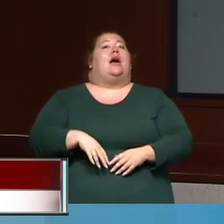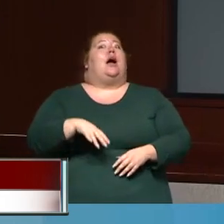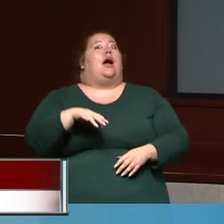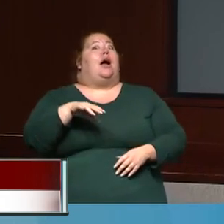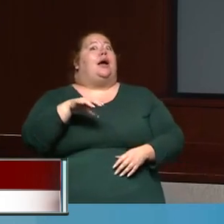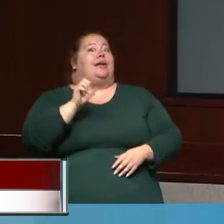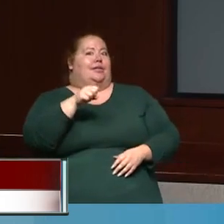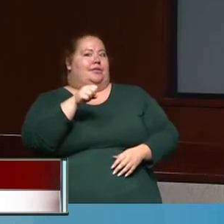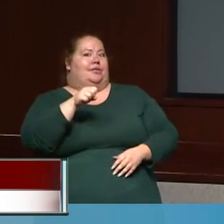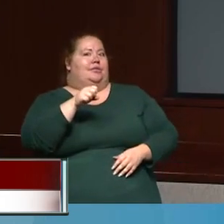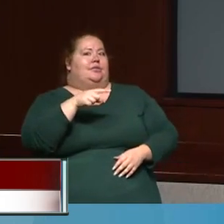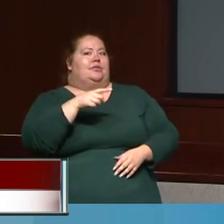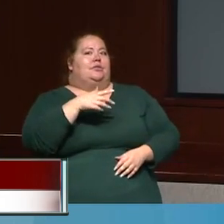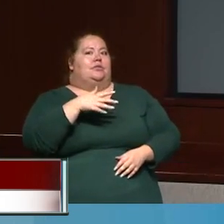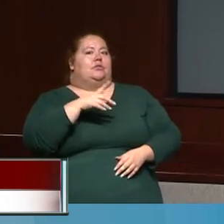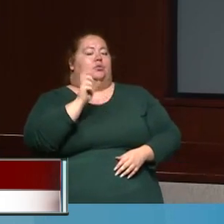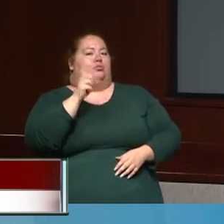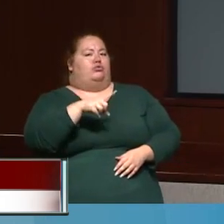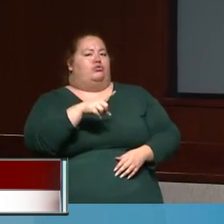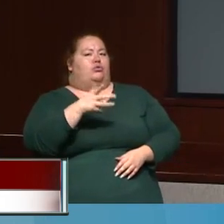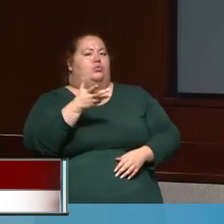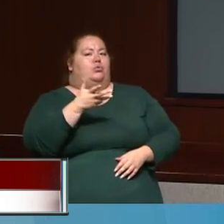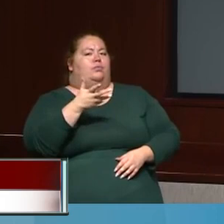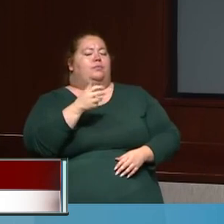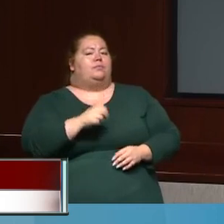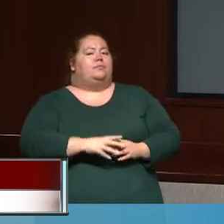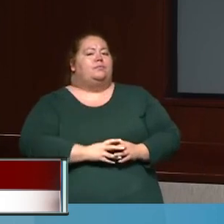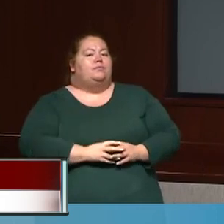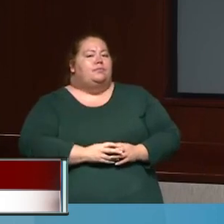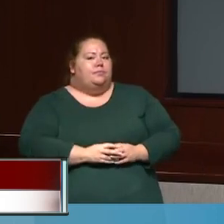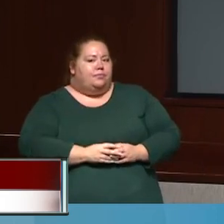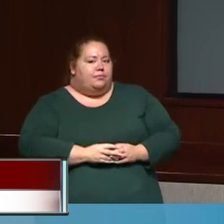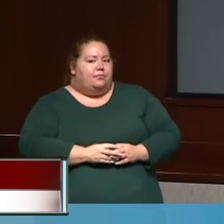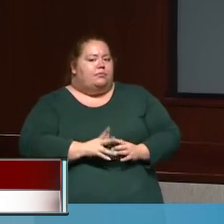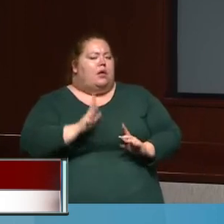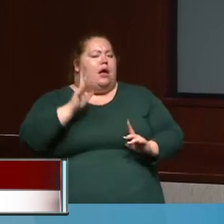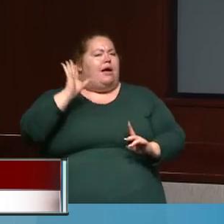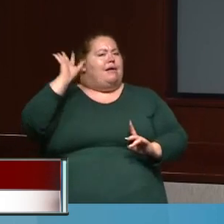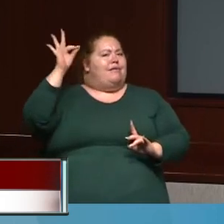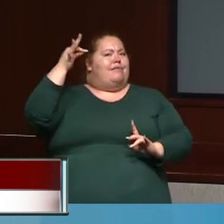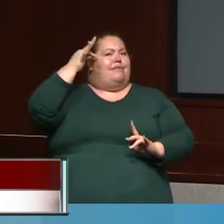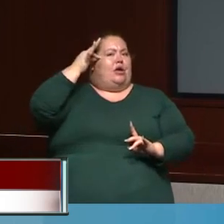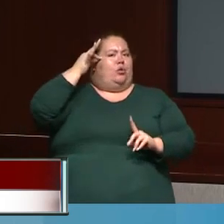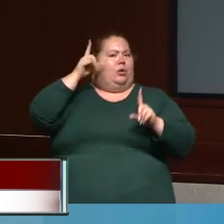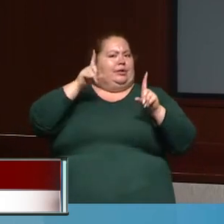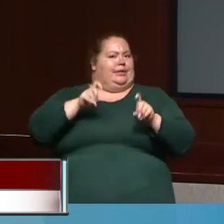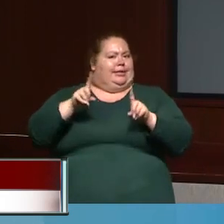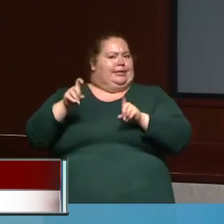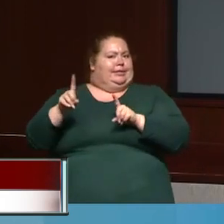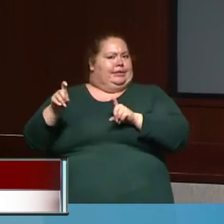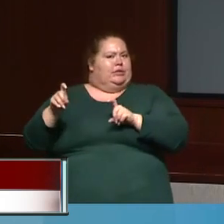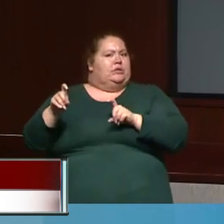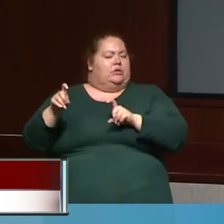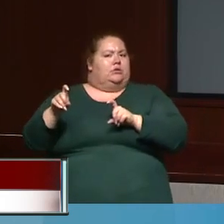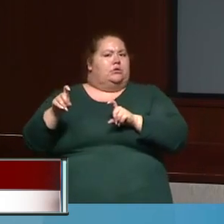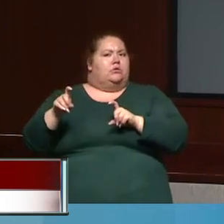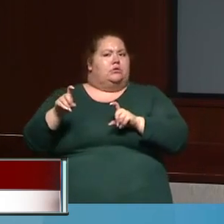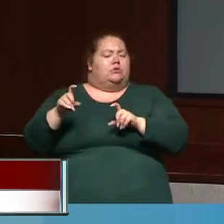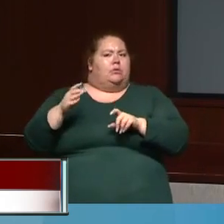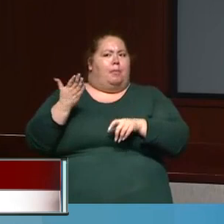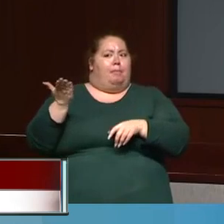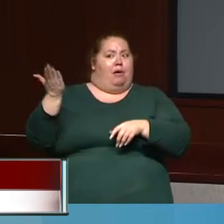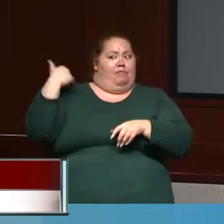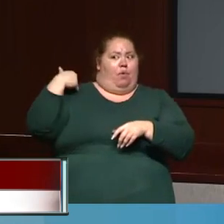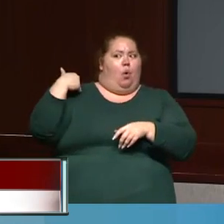Yeah, I had a question about the federal testing, and I know that we were having a problem before